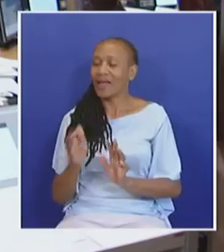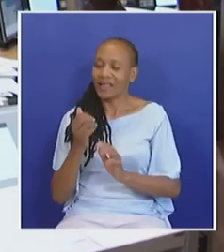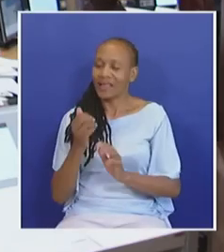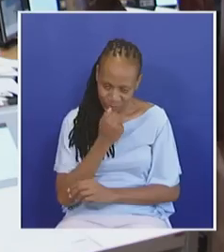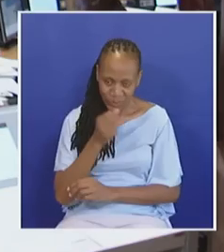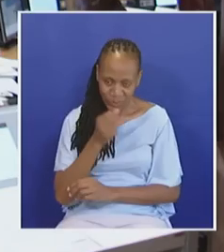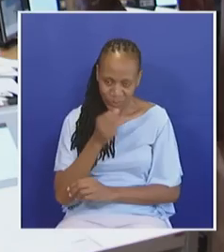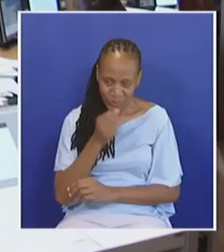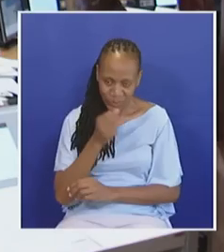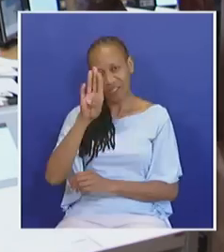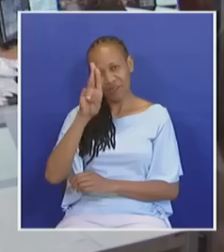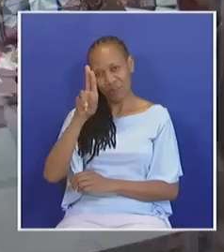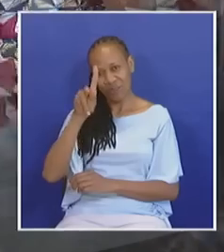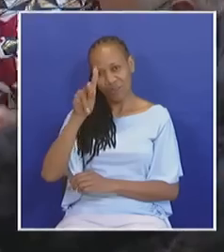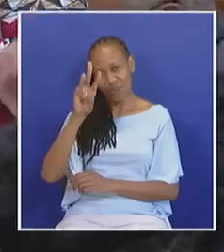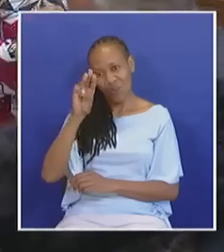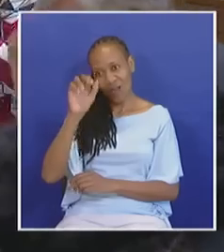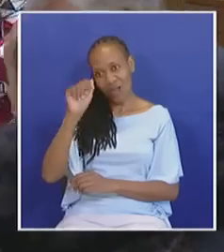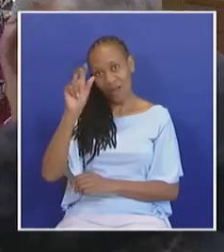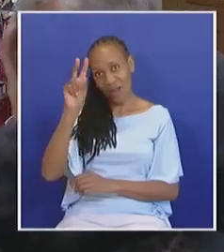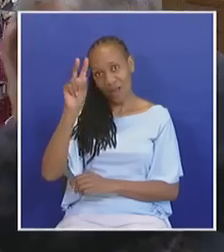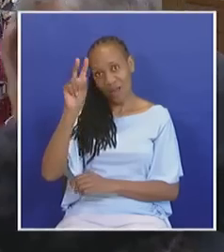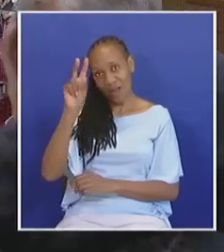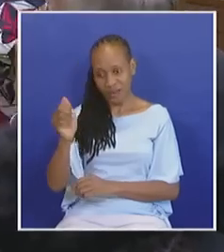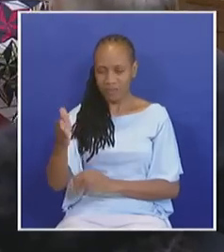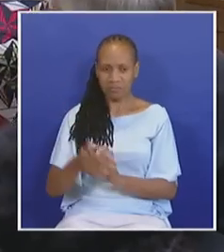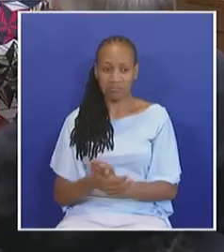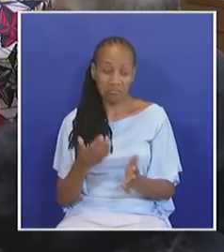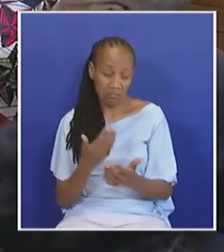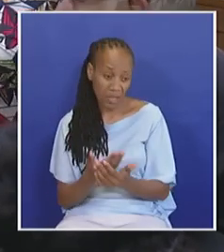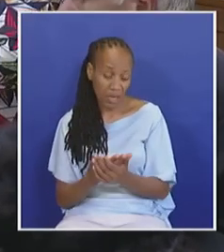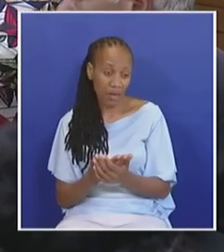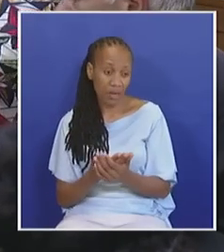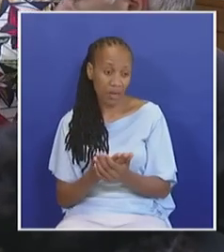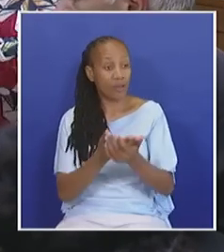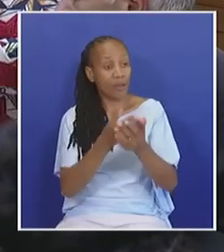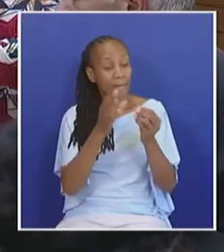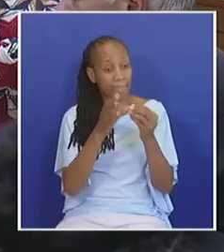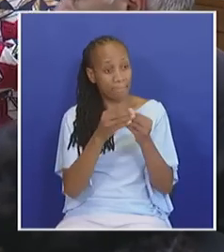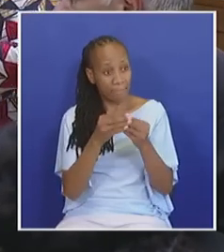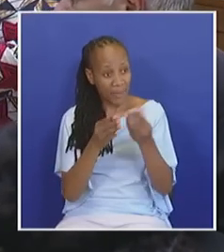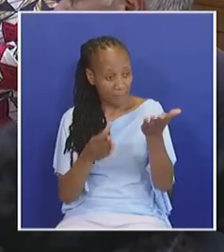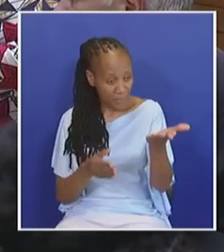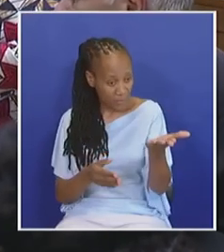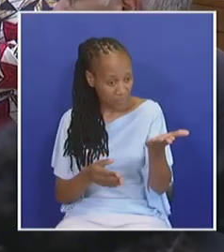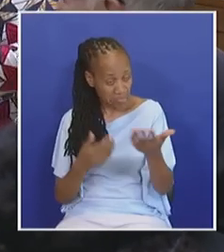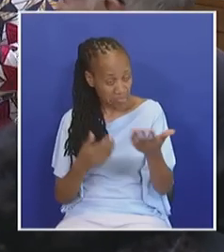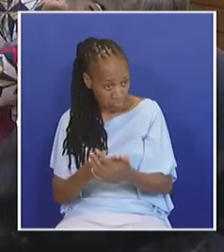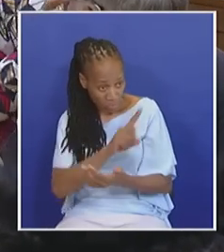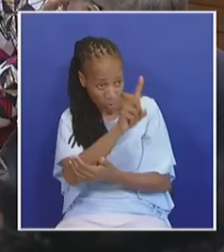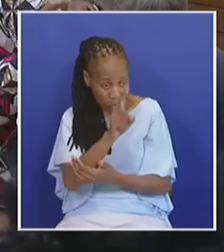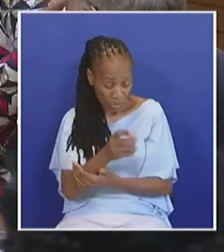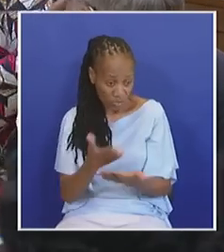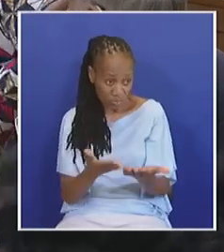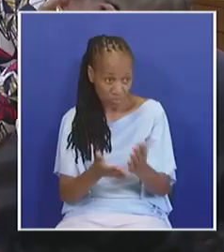you, Chairperson. Would the gentleman, Honorable Mohapi, be so grateful to take a question from